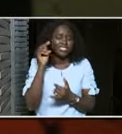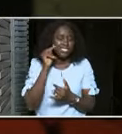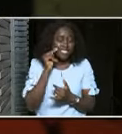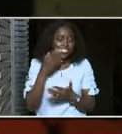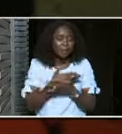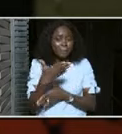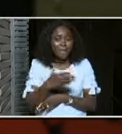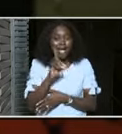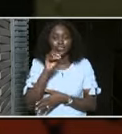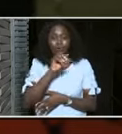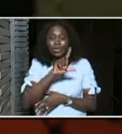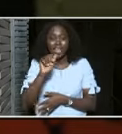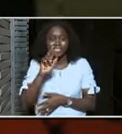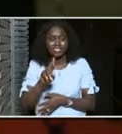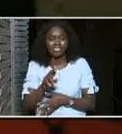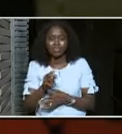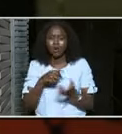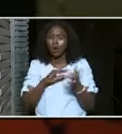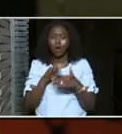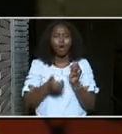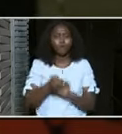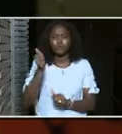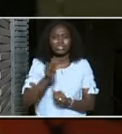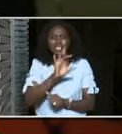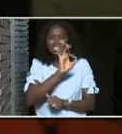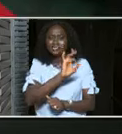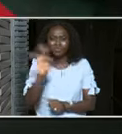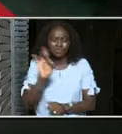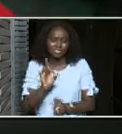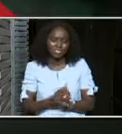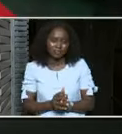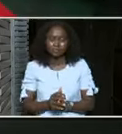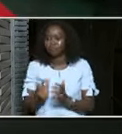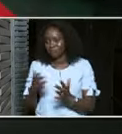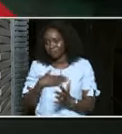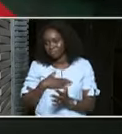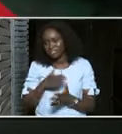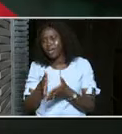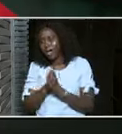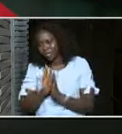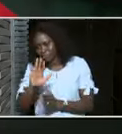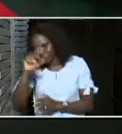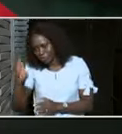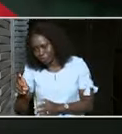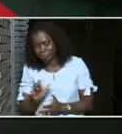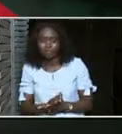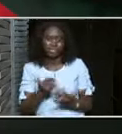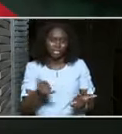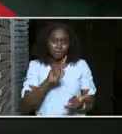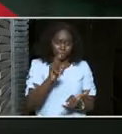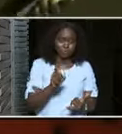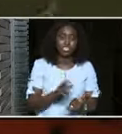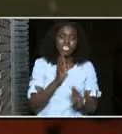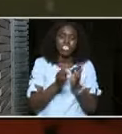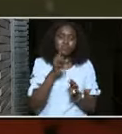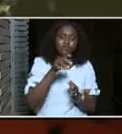naira. And everything is keeping... You need to ask your question, please. Okay? Yeah, the question, please. If you elected as a president, how